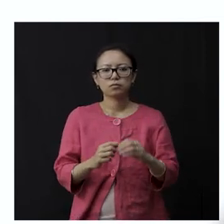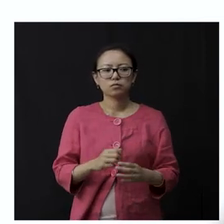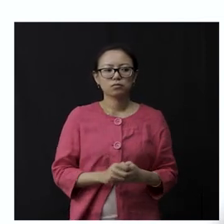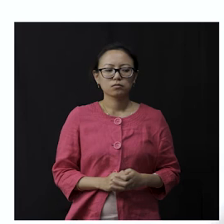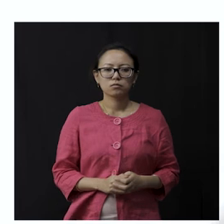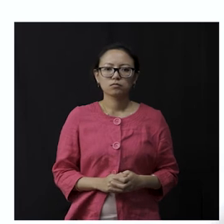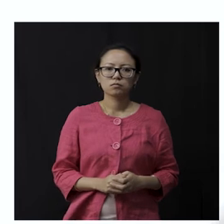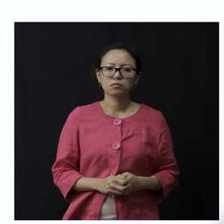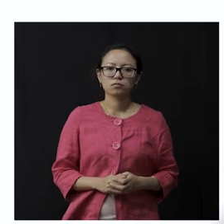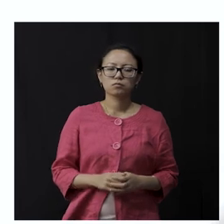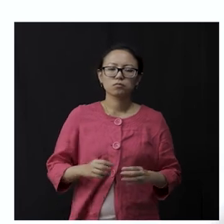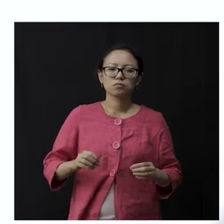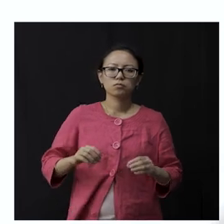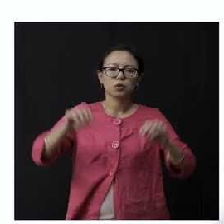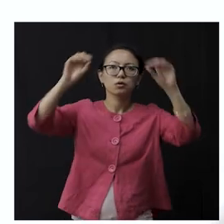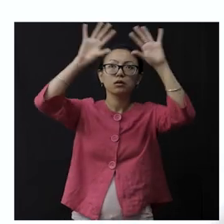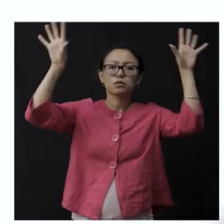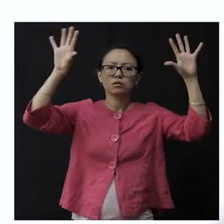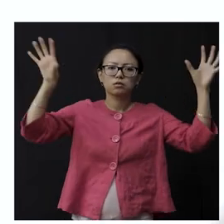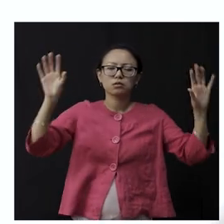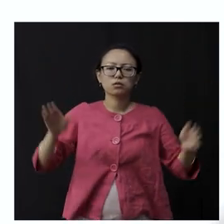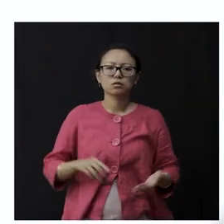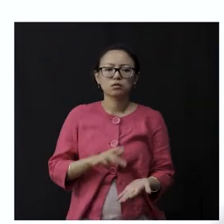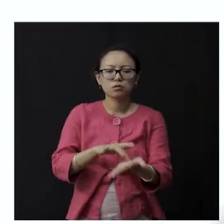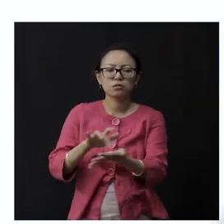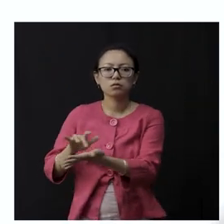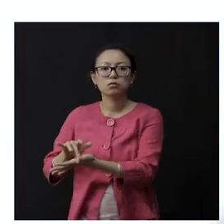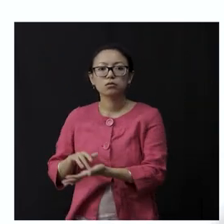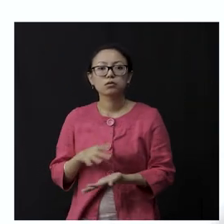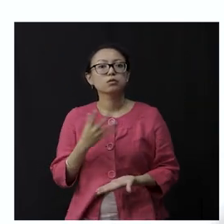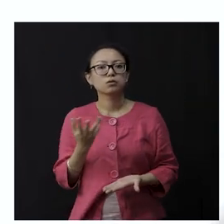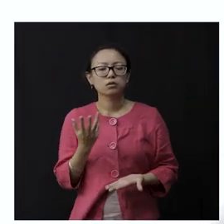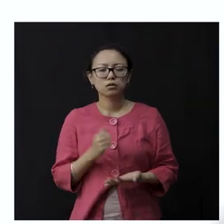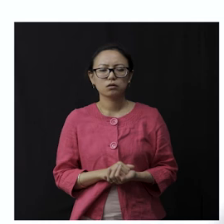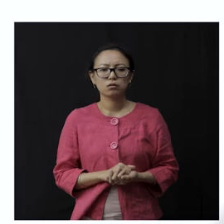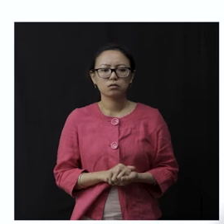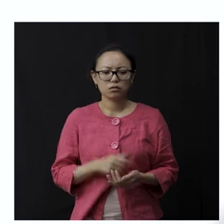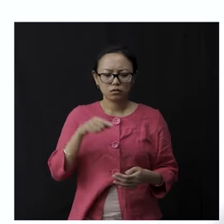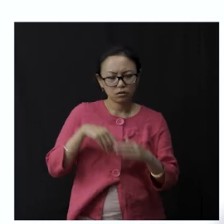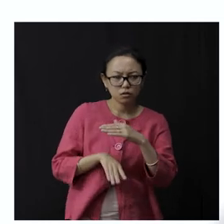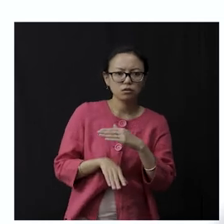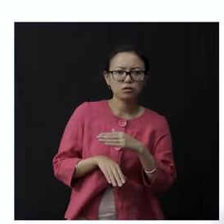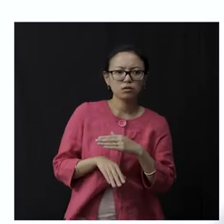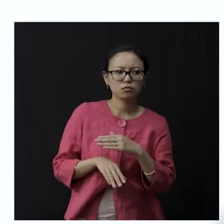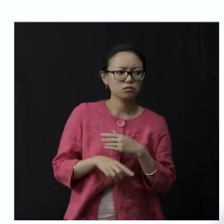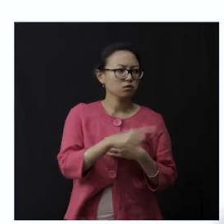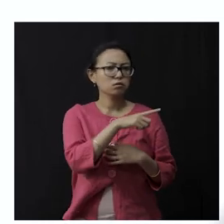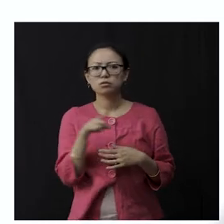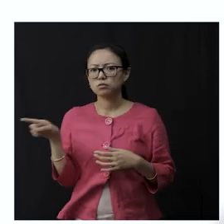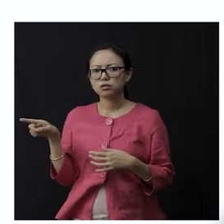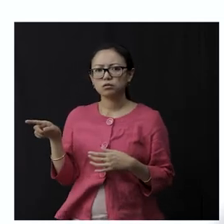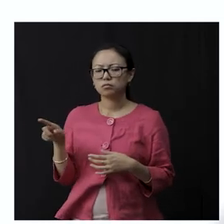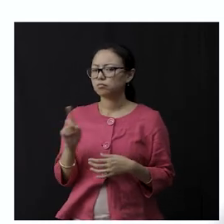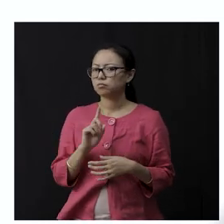where is the sky? Is it below us? Is it on the left, right? No, the sky is...